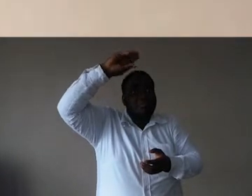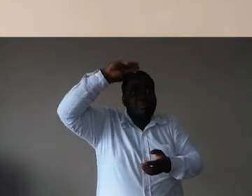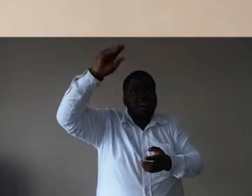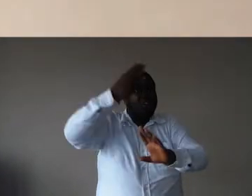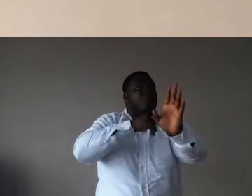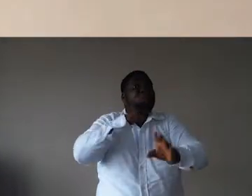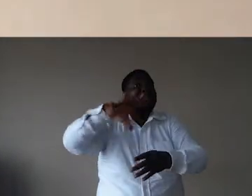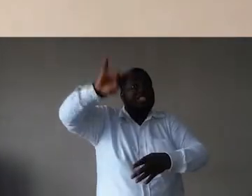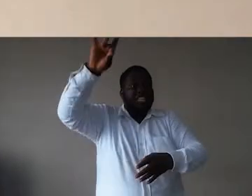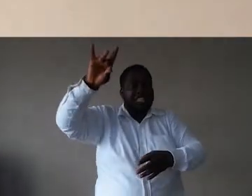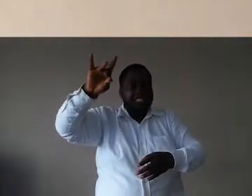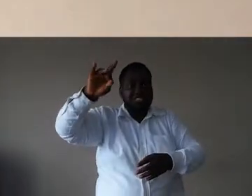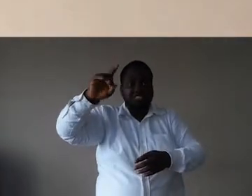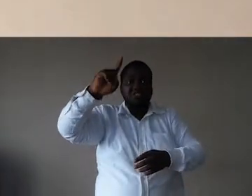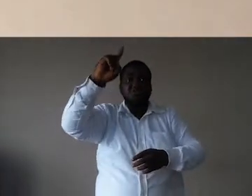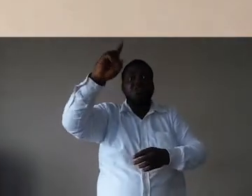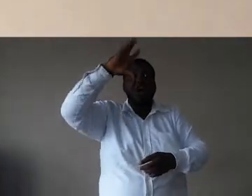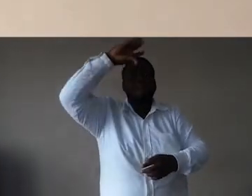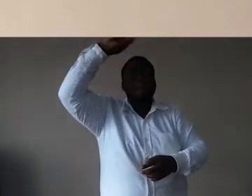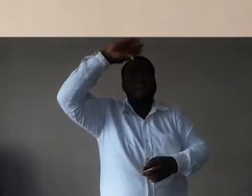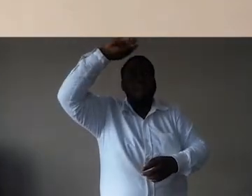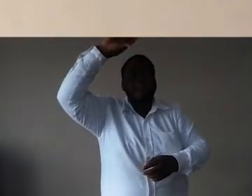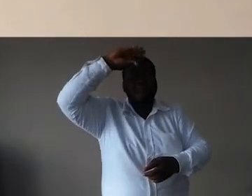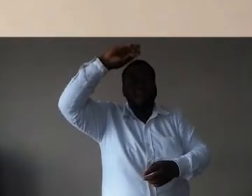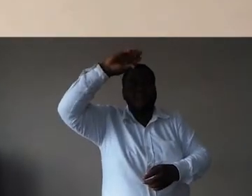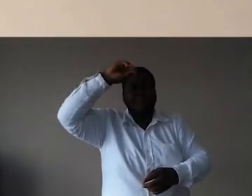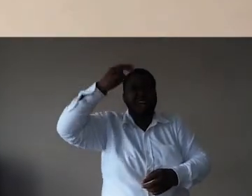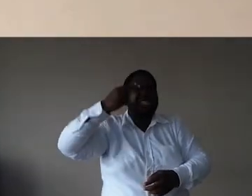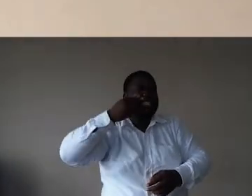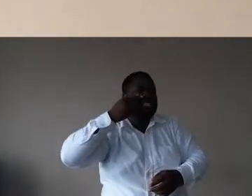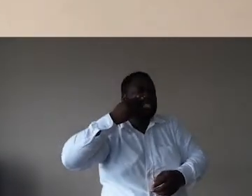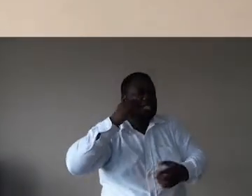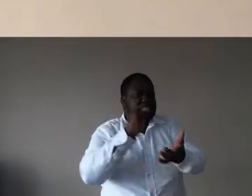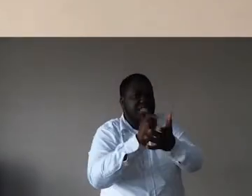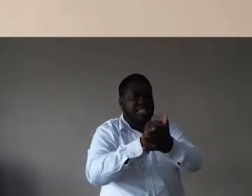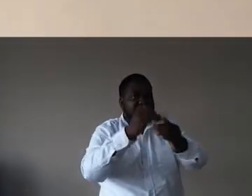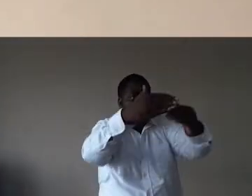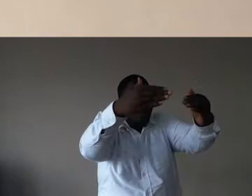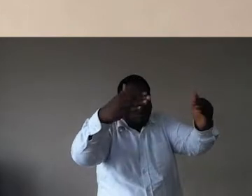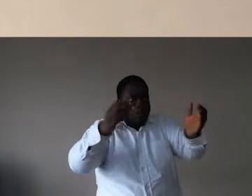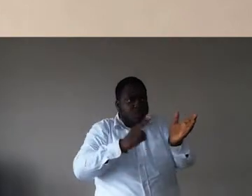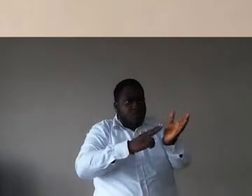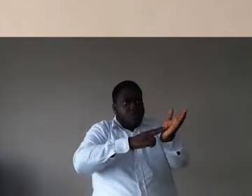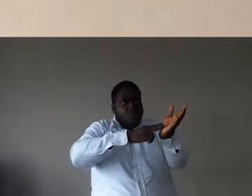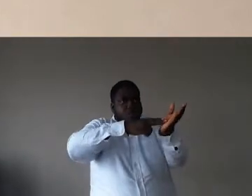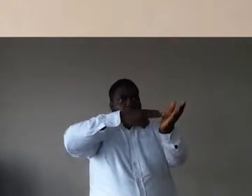if you were there, you will even do more. You will do more, because the Ark of Covenant was made of pure